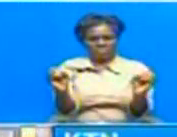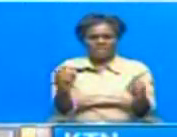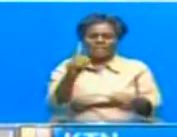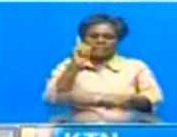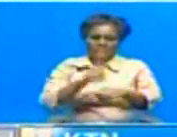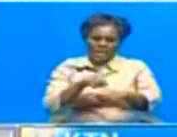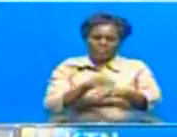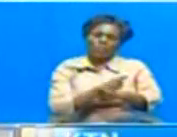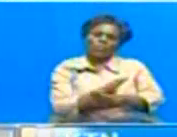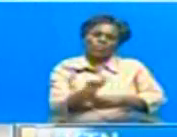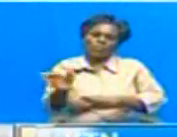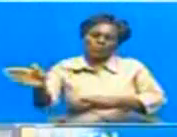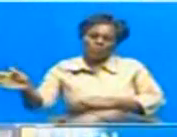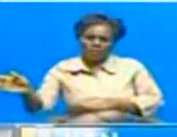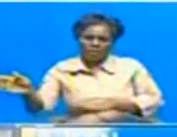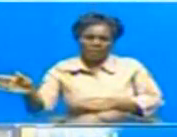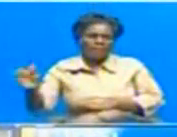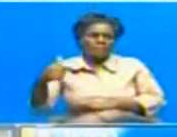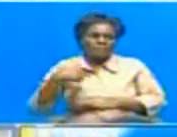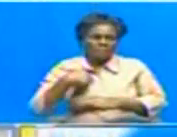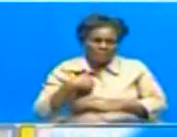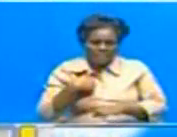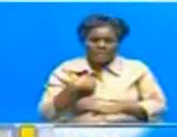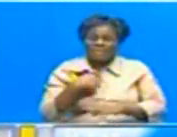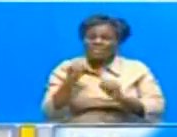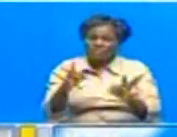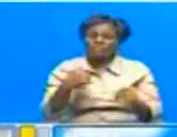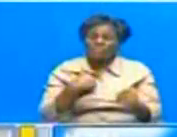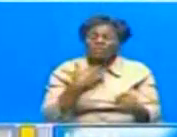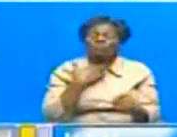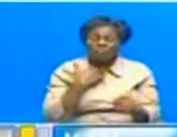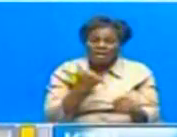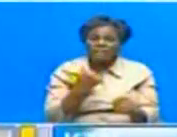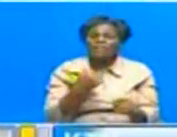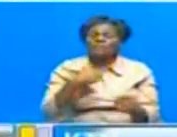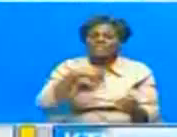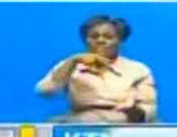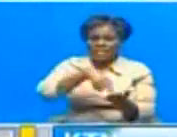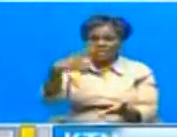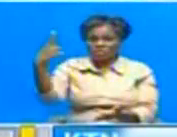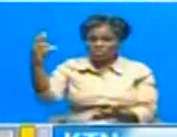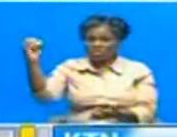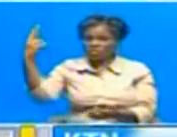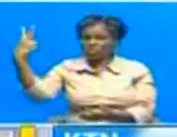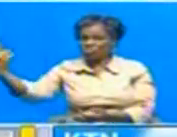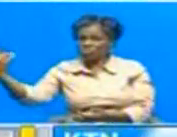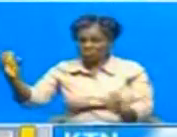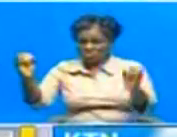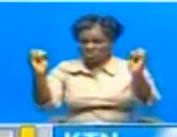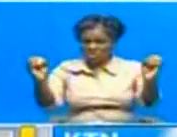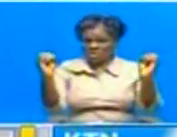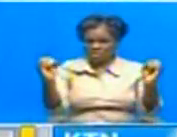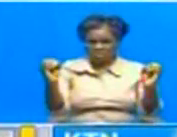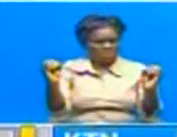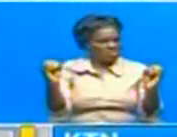time is running out. If I was desperate, I would have run in 2002. But I did not run, because